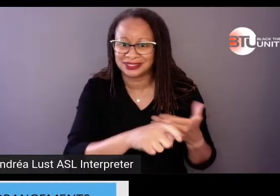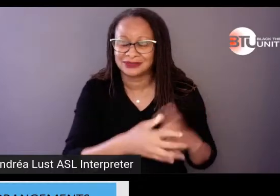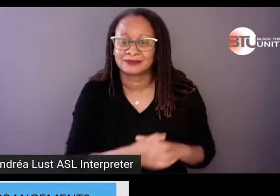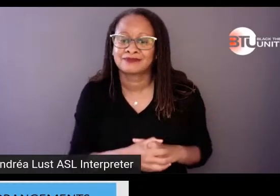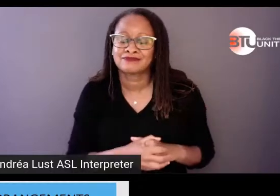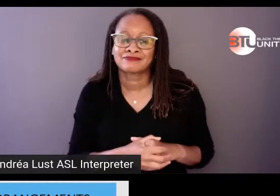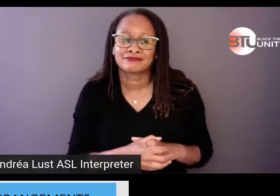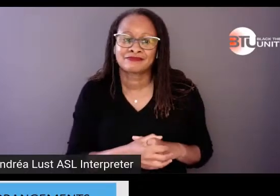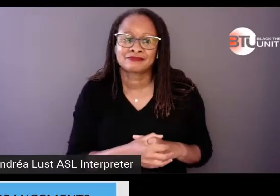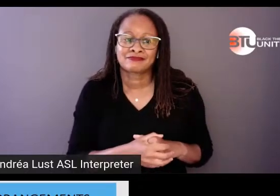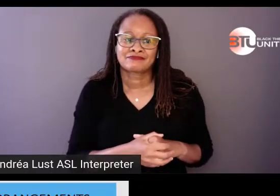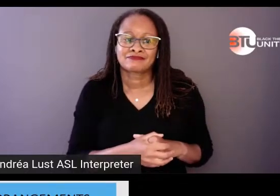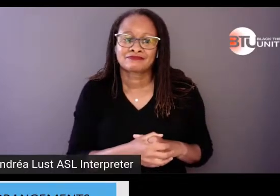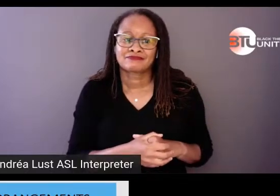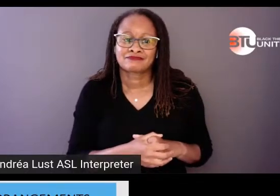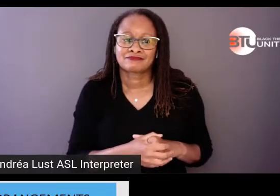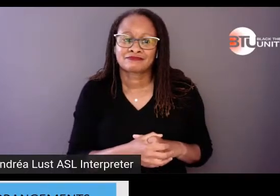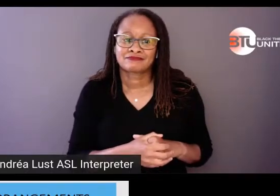Certainly,